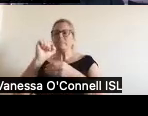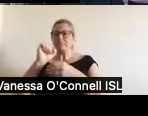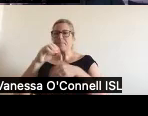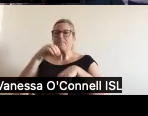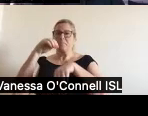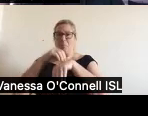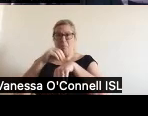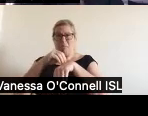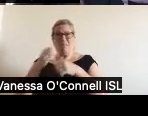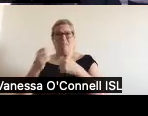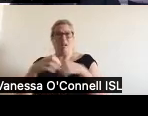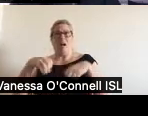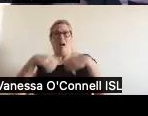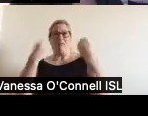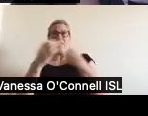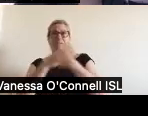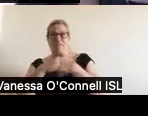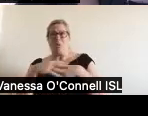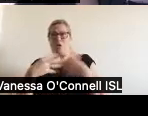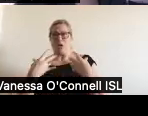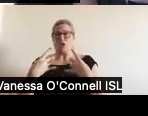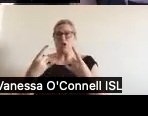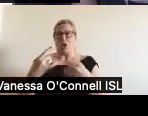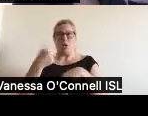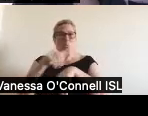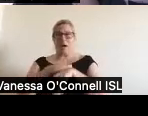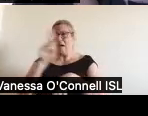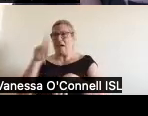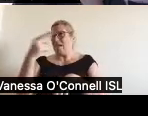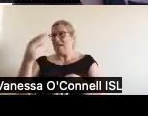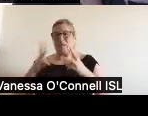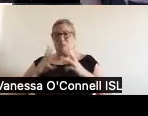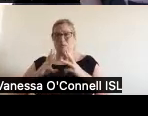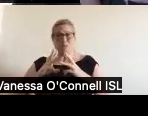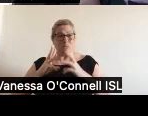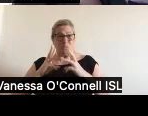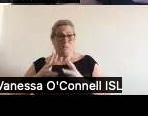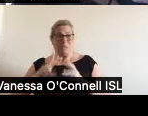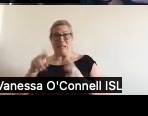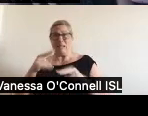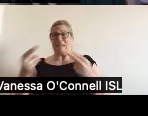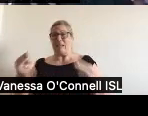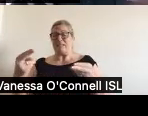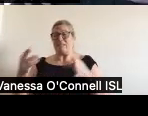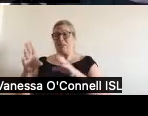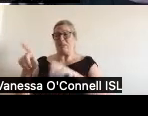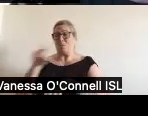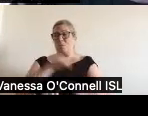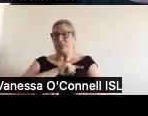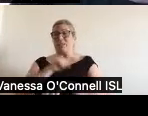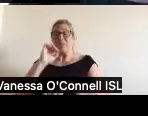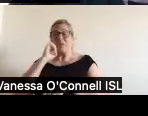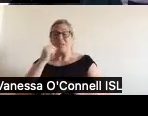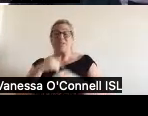seats for their respective parties. So in Northern Ireland, because of our post-conflict context and because of our